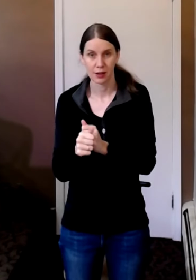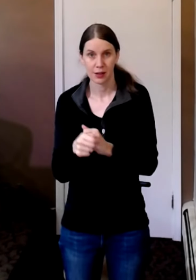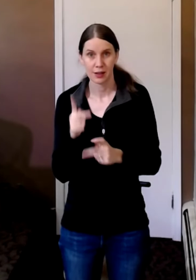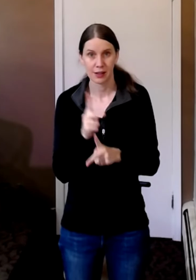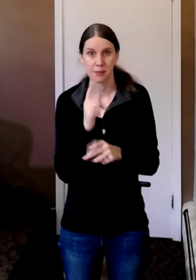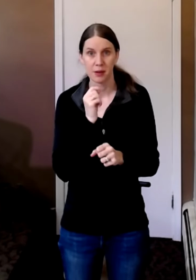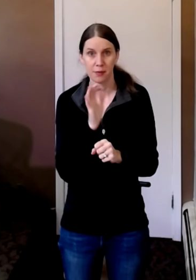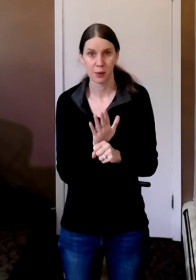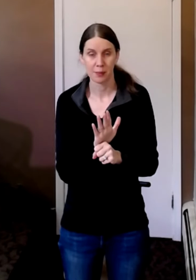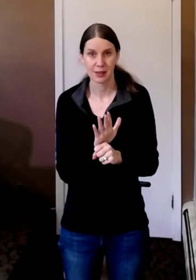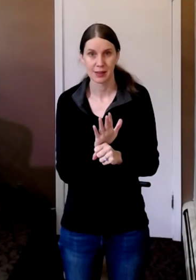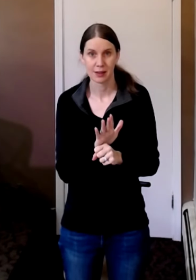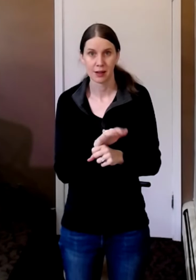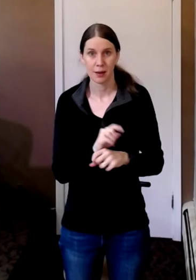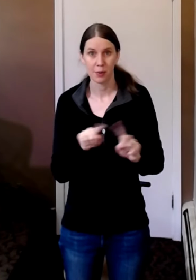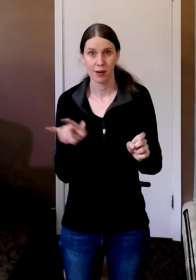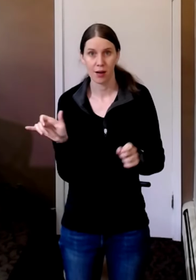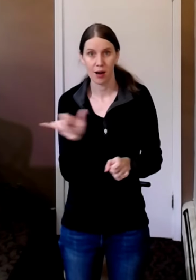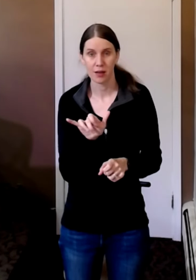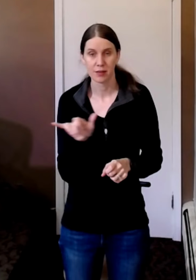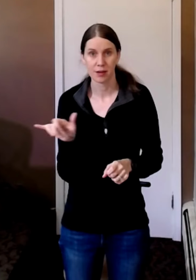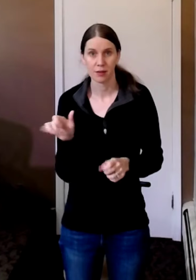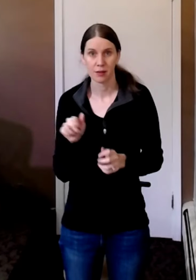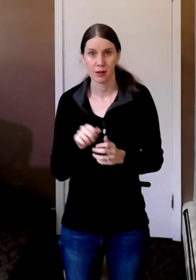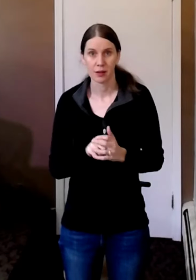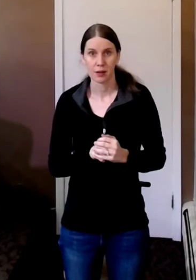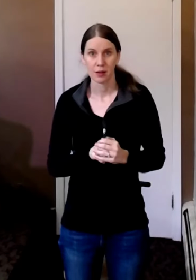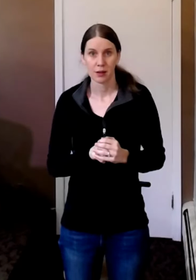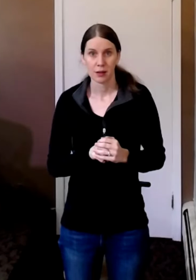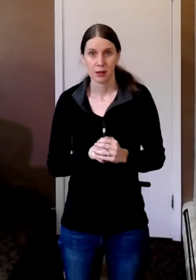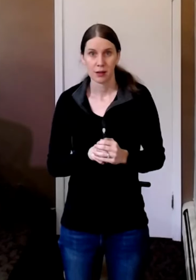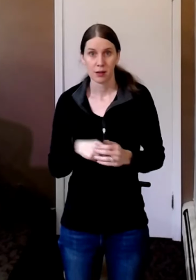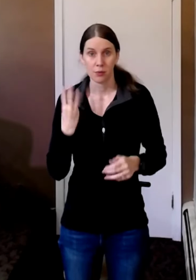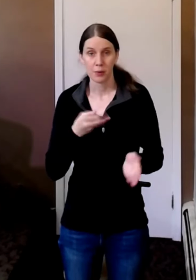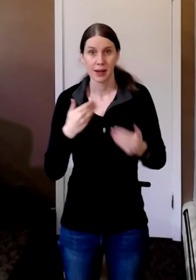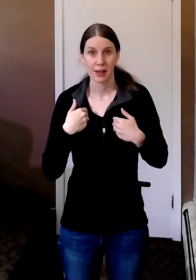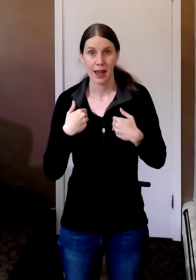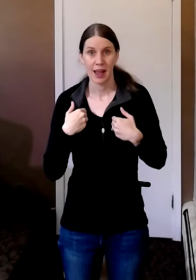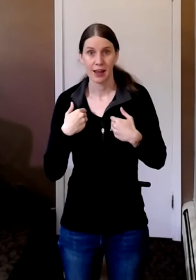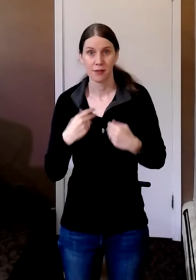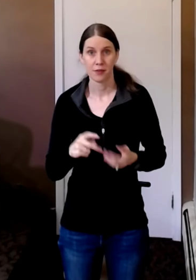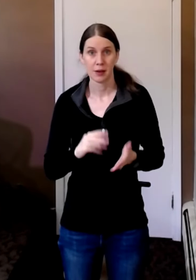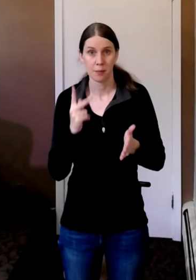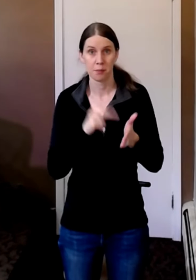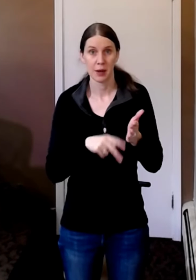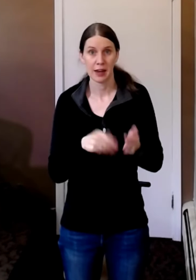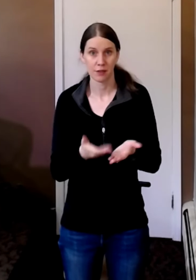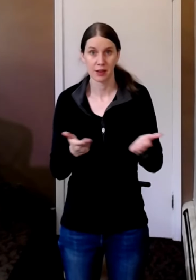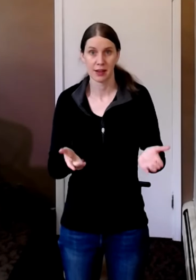with fulfilling your promises, but also that we're going to be able to cover those expenses,